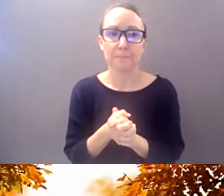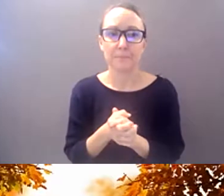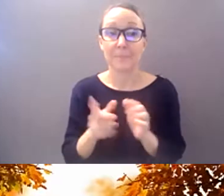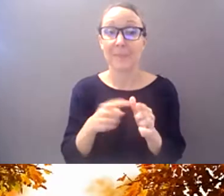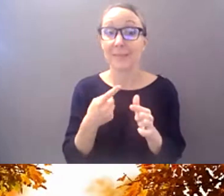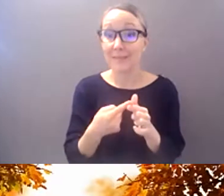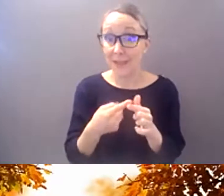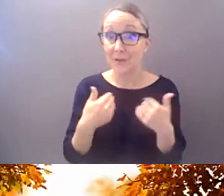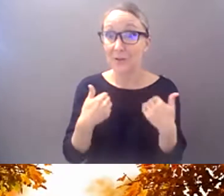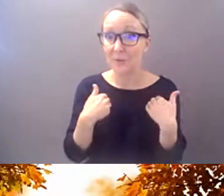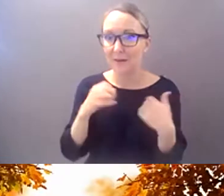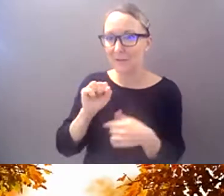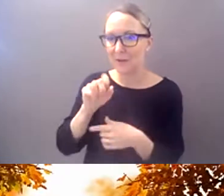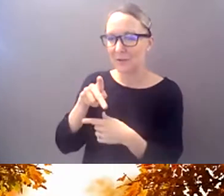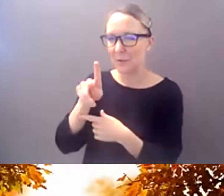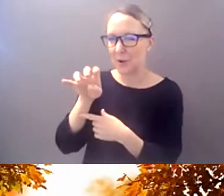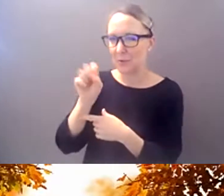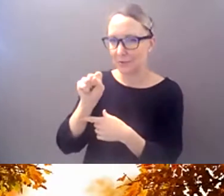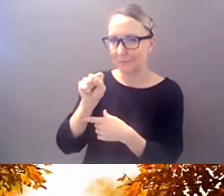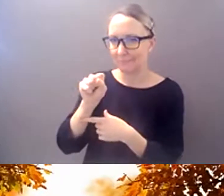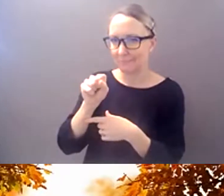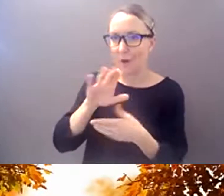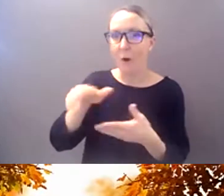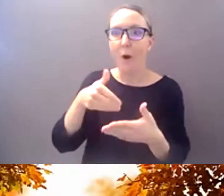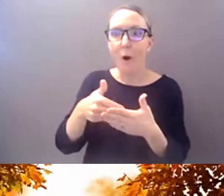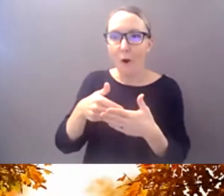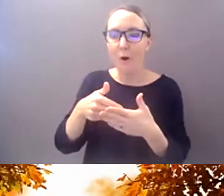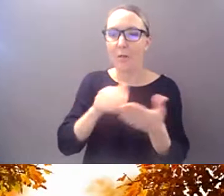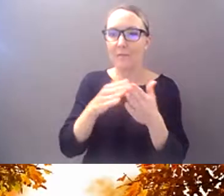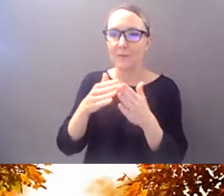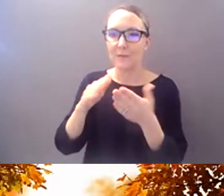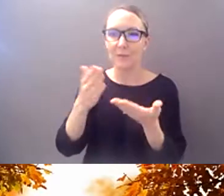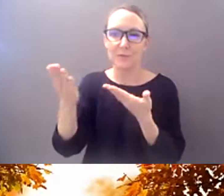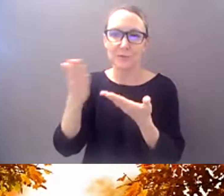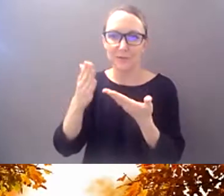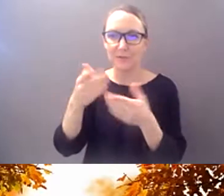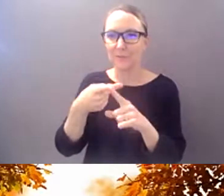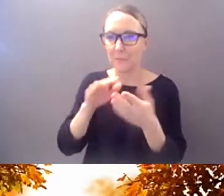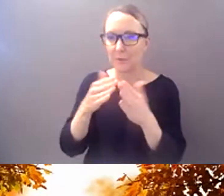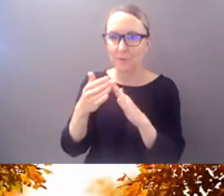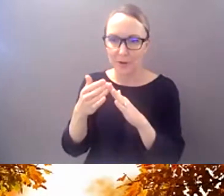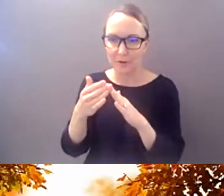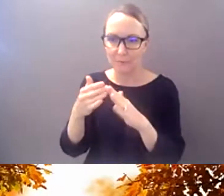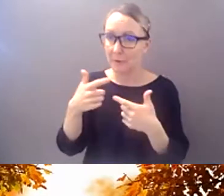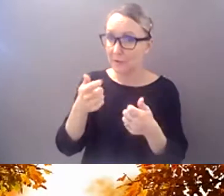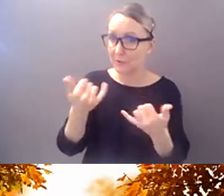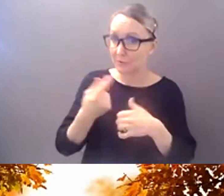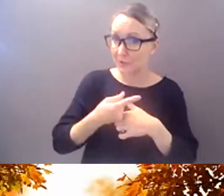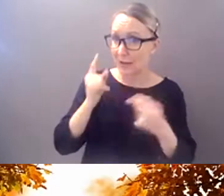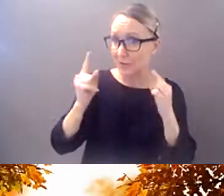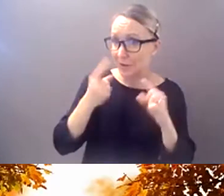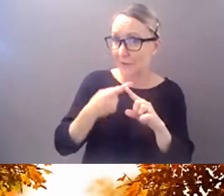of spokes of all the services that a community has to offer. I'm really interested to hear today from our partners in